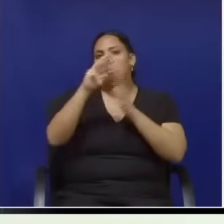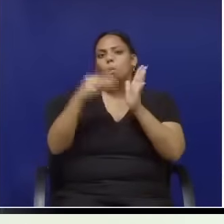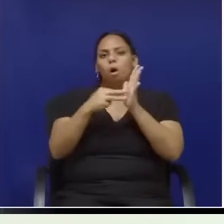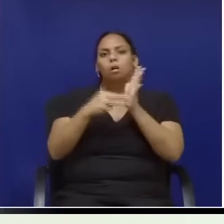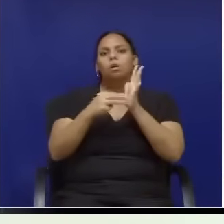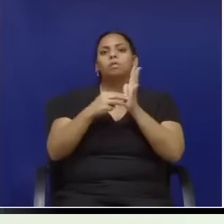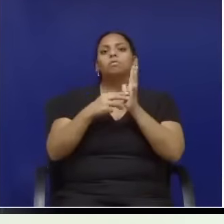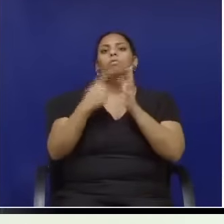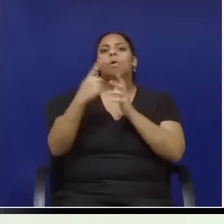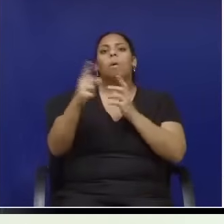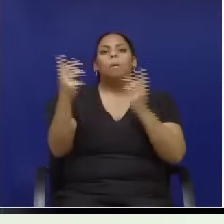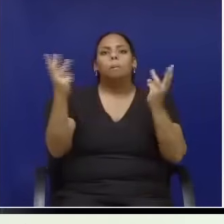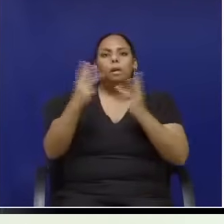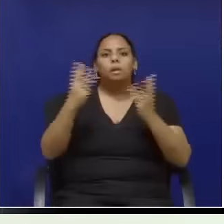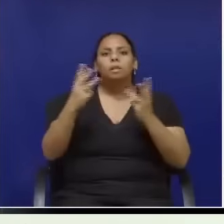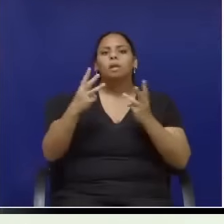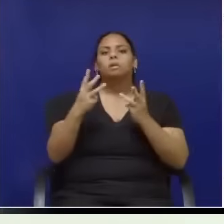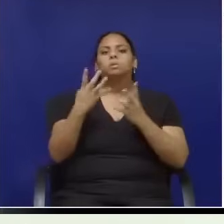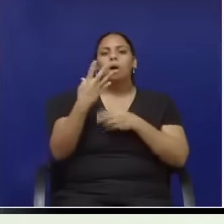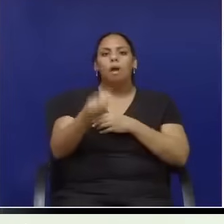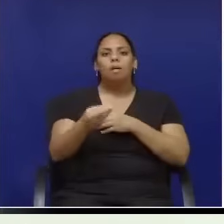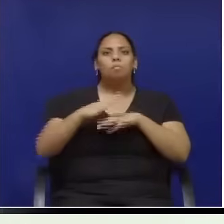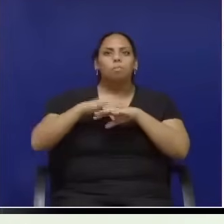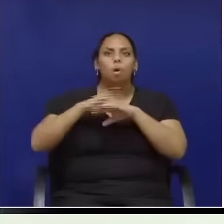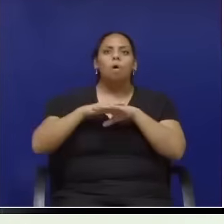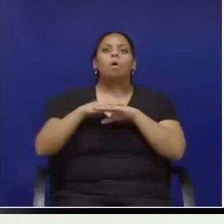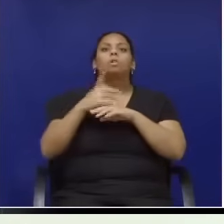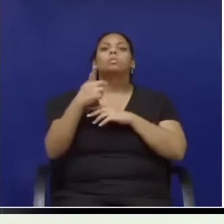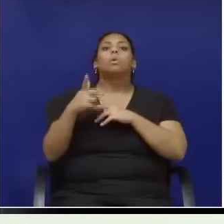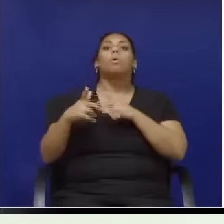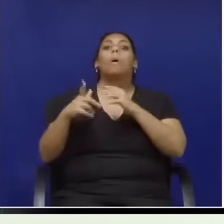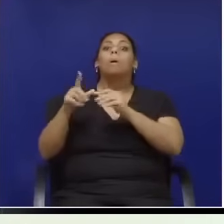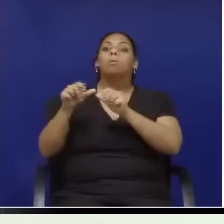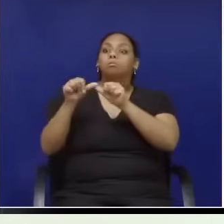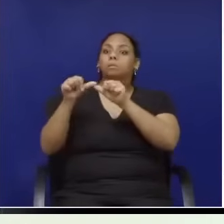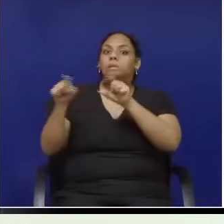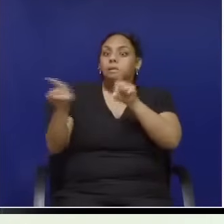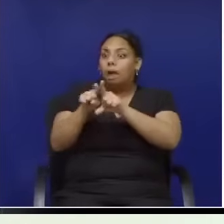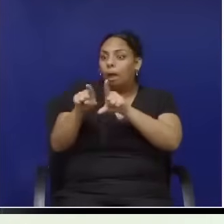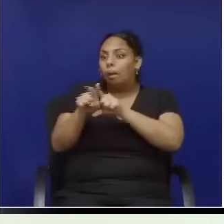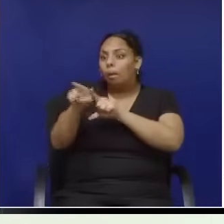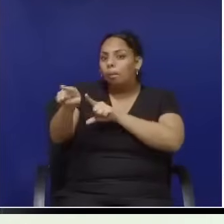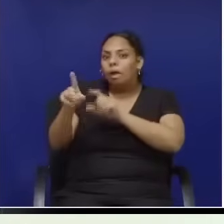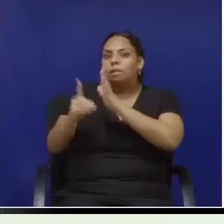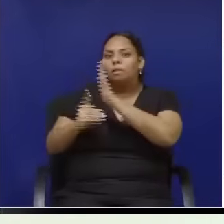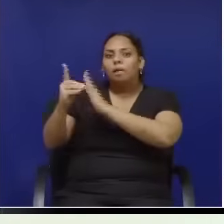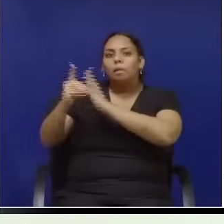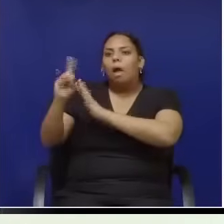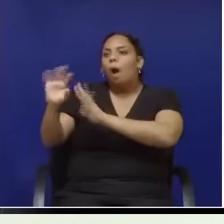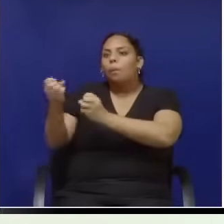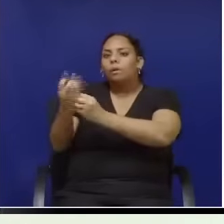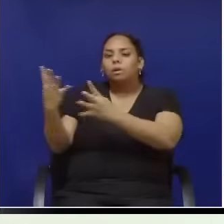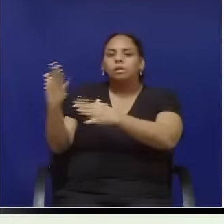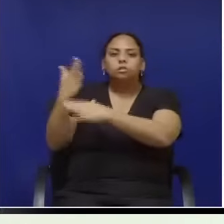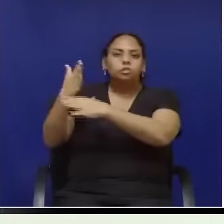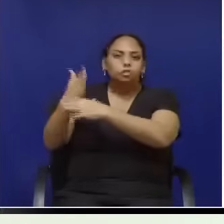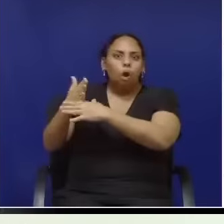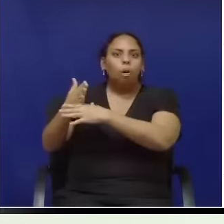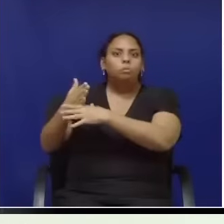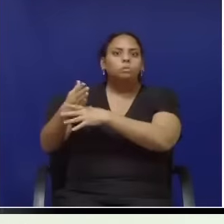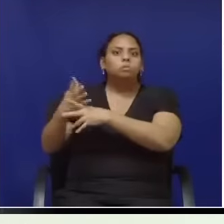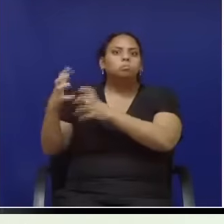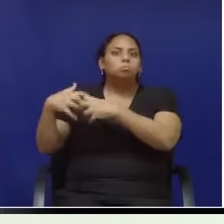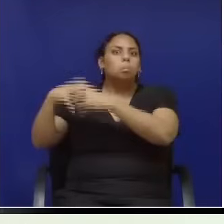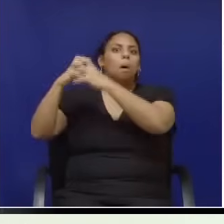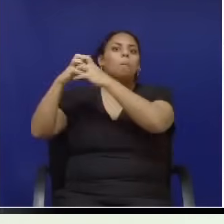meetings attended, conferences held, etc., to a measurable developmental outcomes base, like how many jobs were created through foreign direct investment